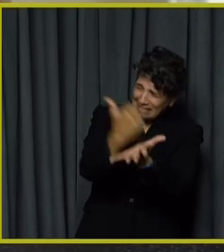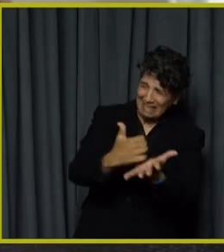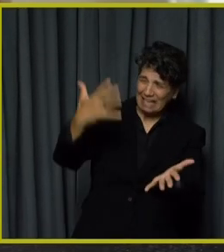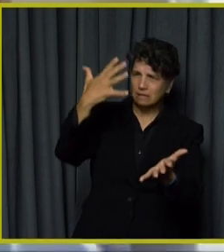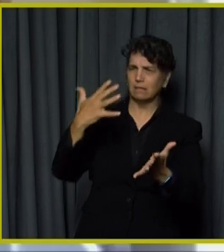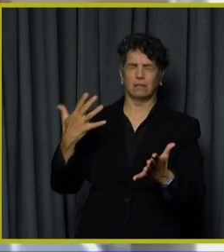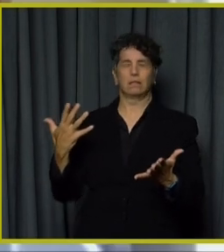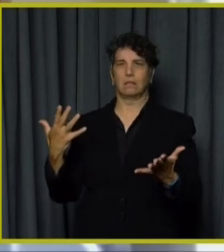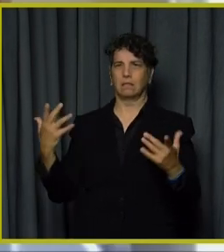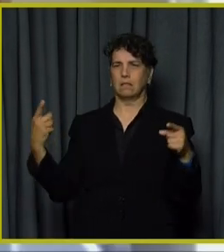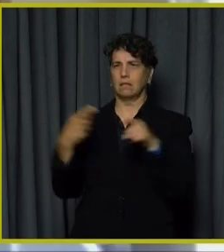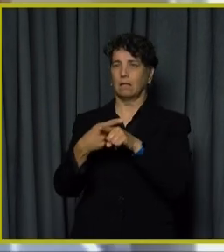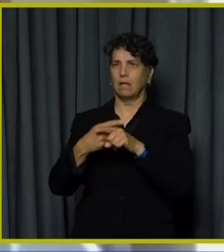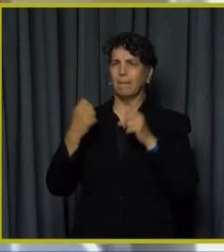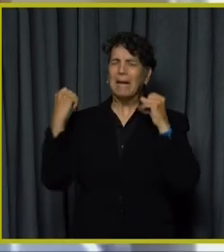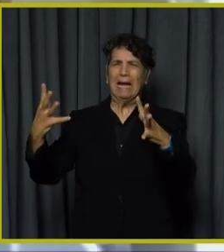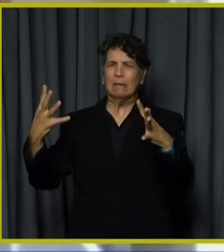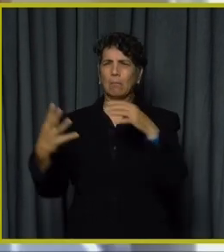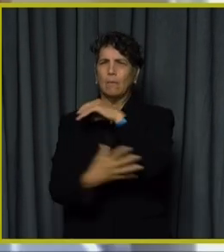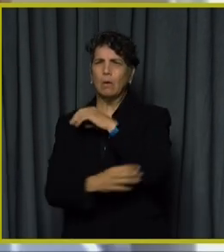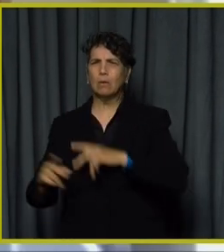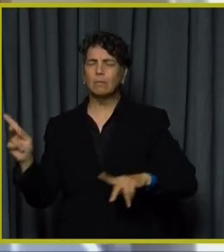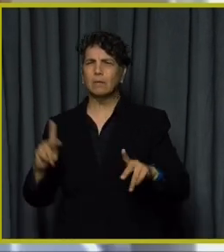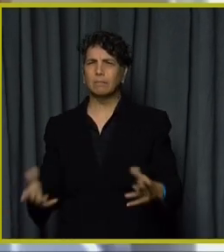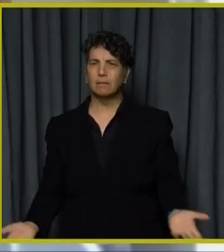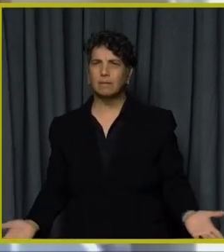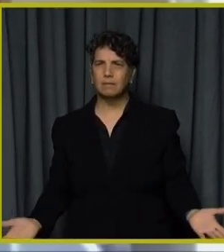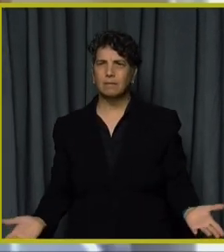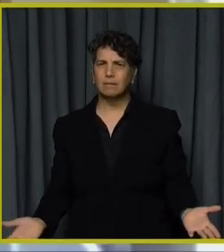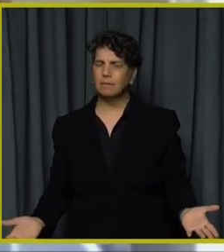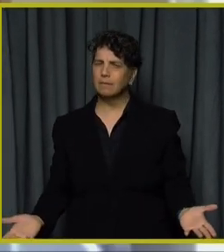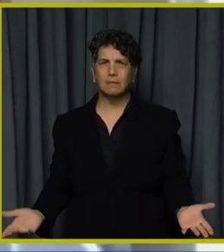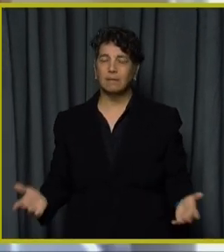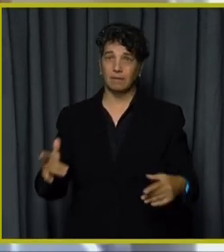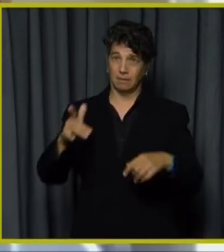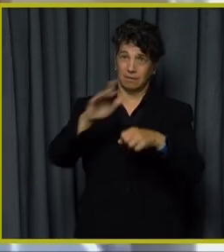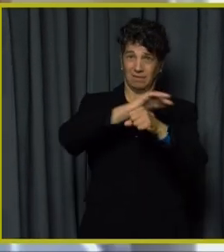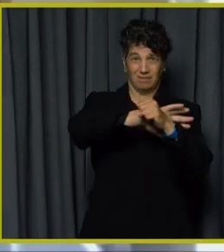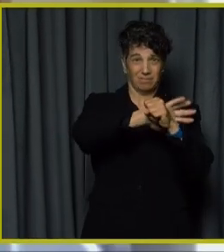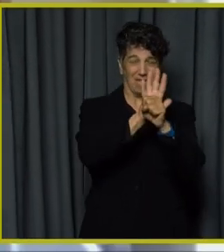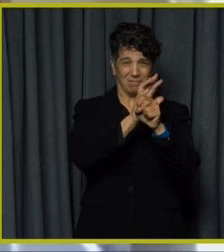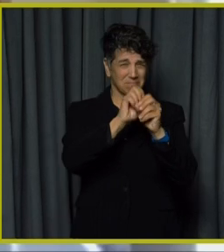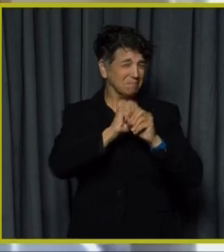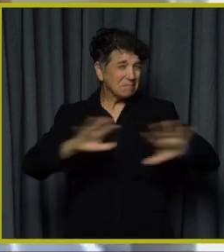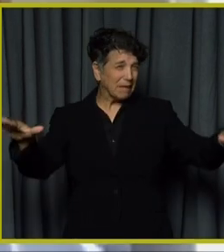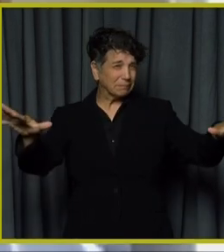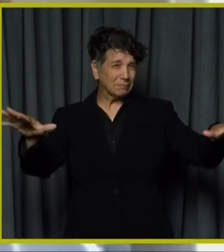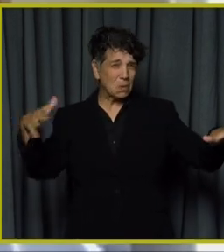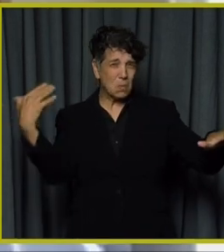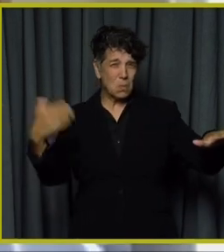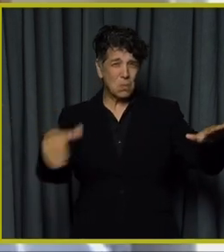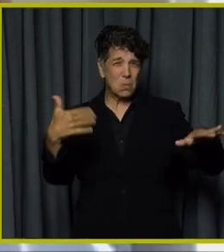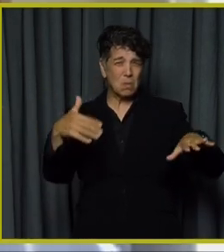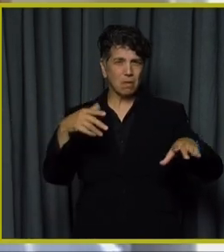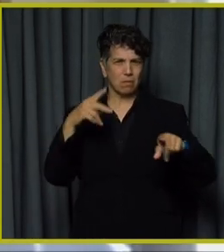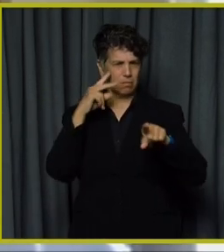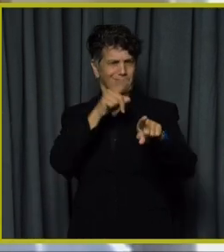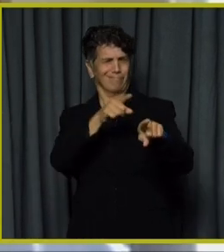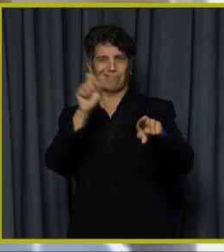no sense. And the pandemic has brought this out so clearly.